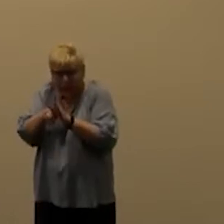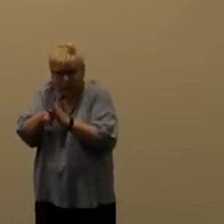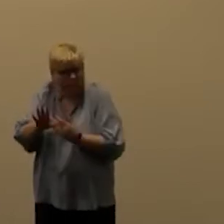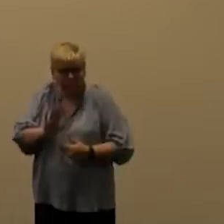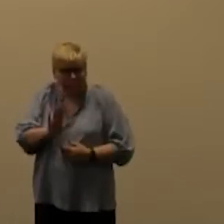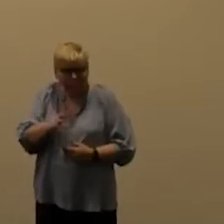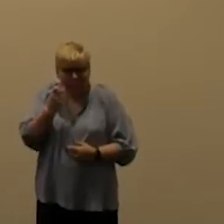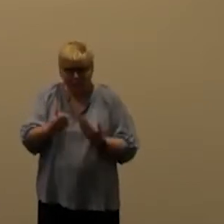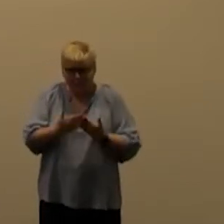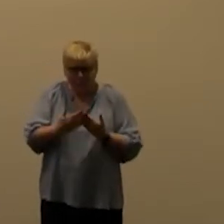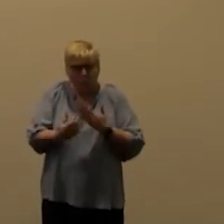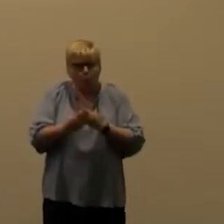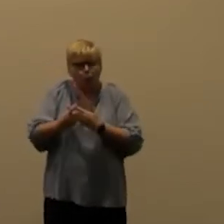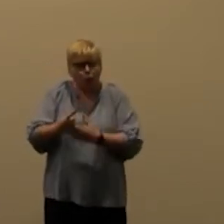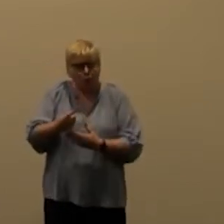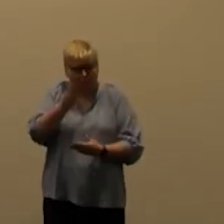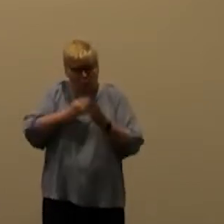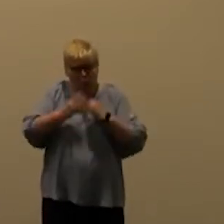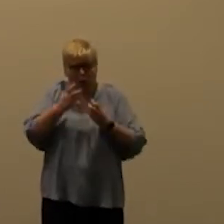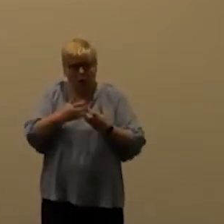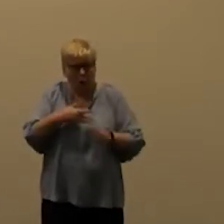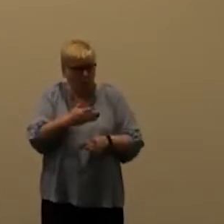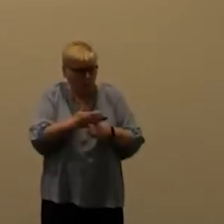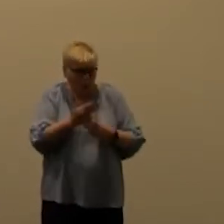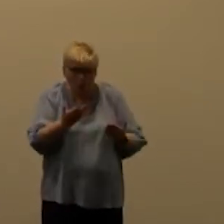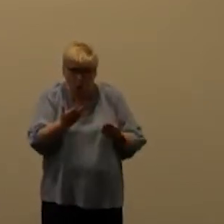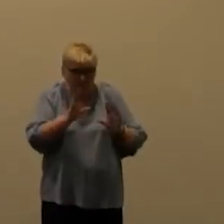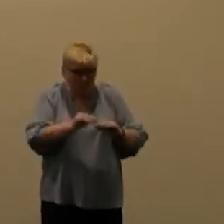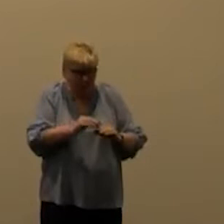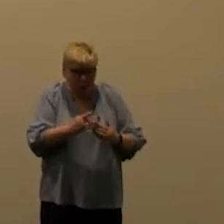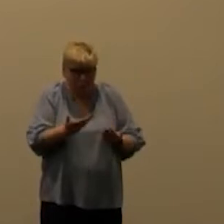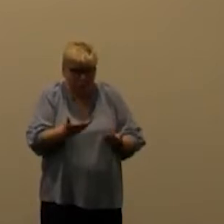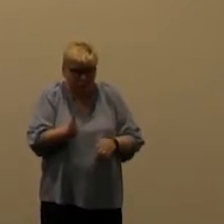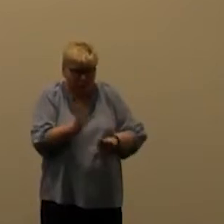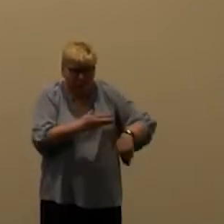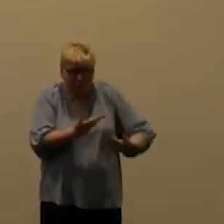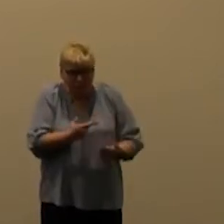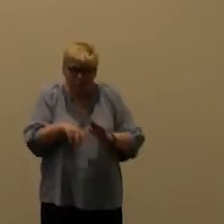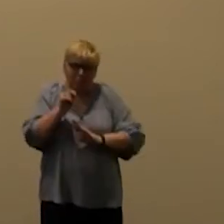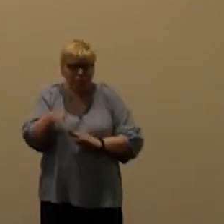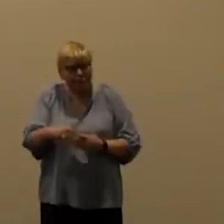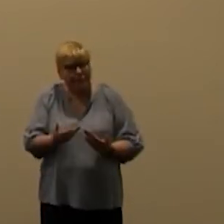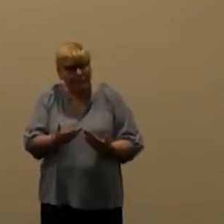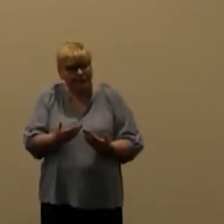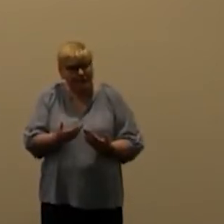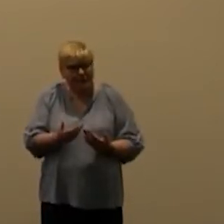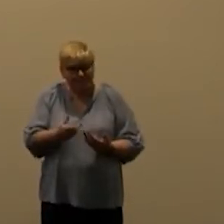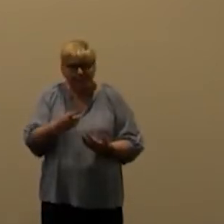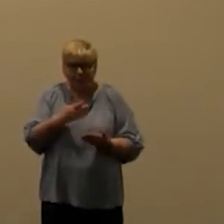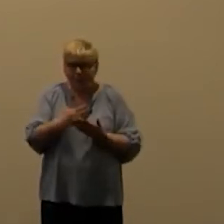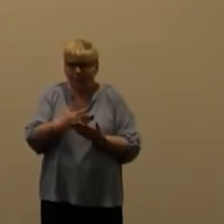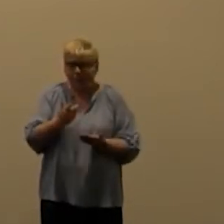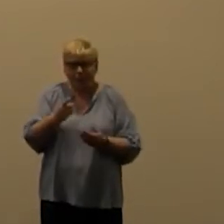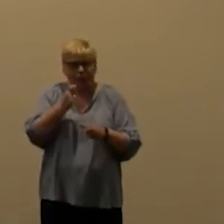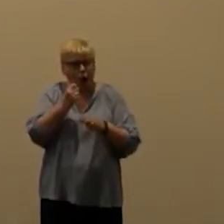opportunities to learn here from Gen X and how we can create that balance. But something that I found absolutely fascinating is the fact that